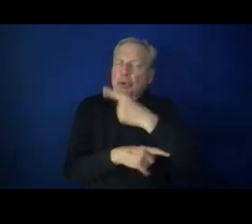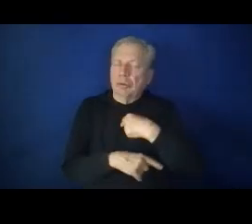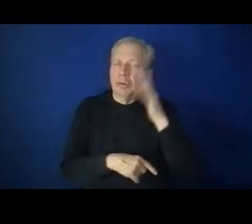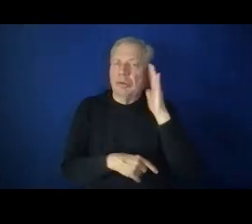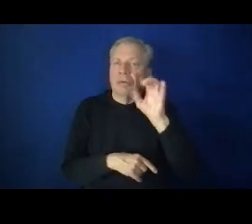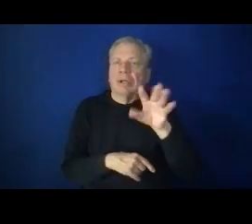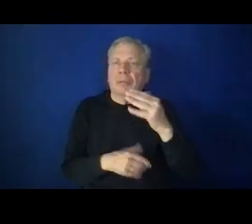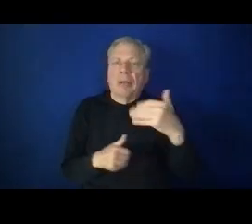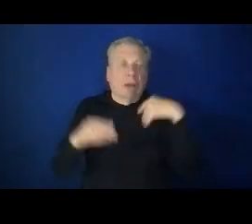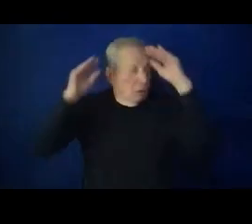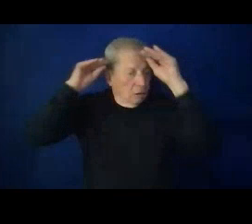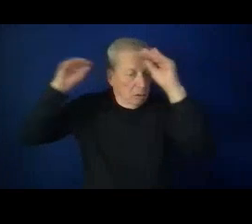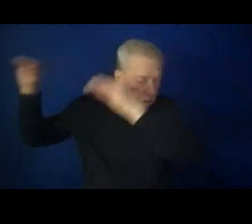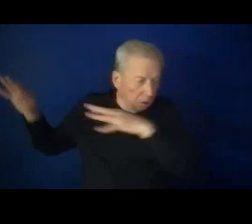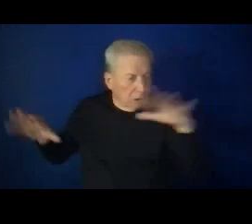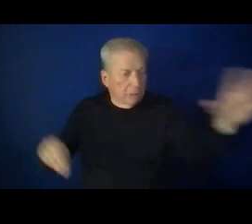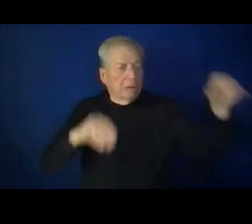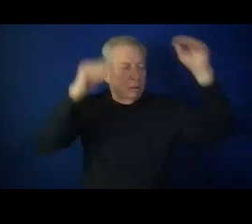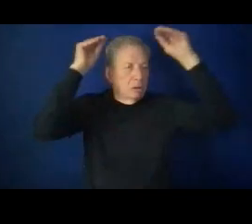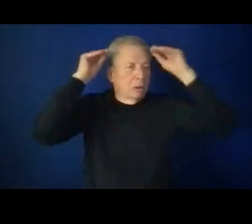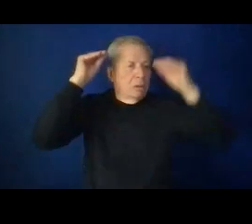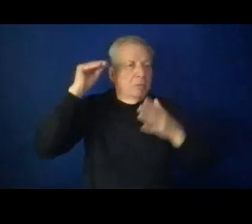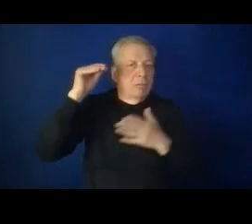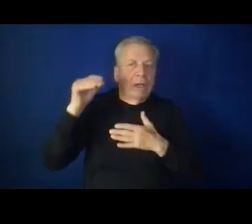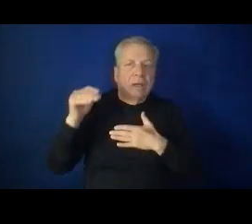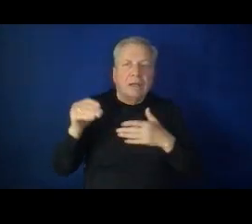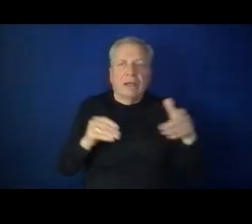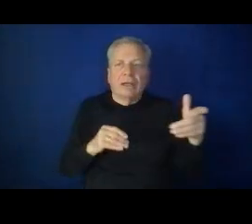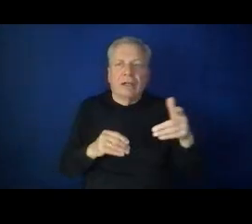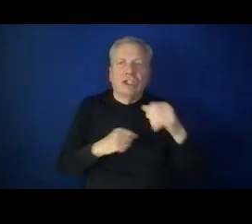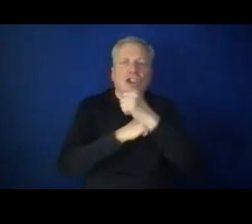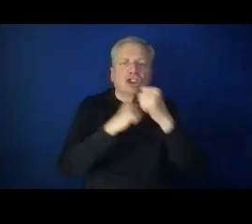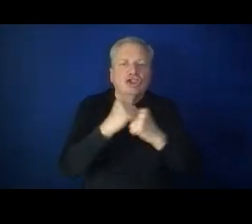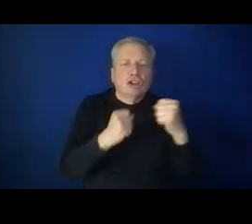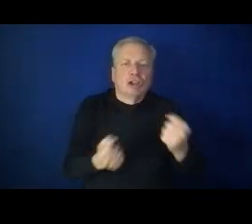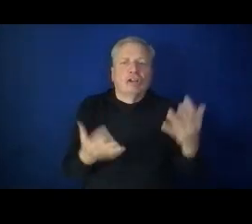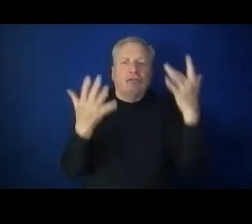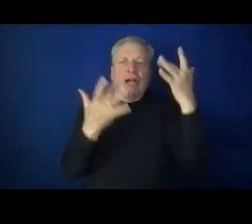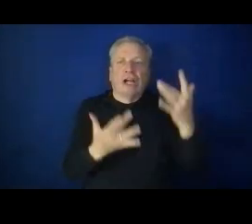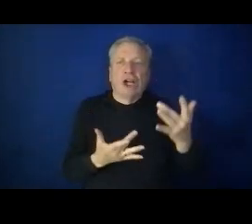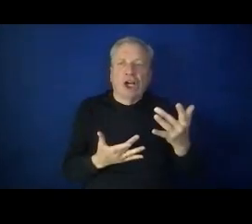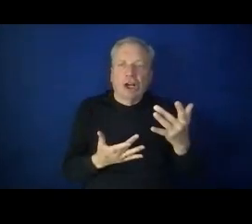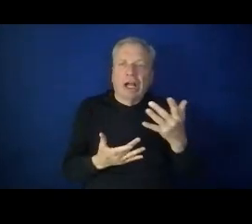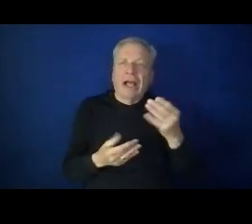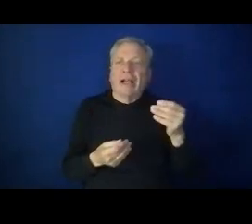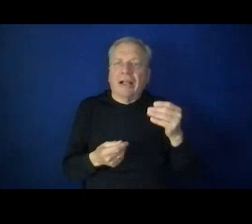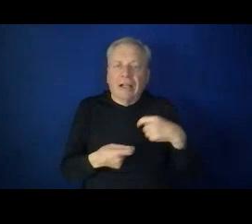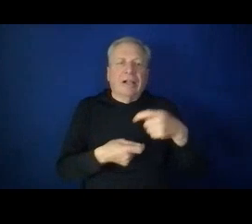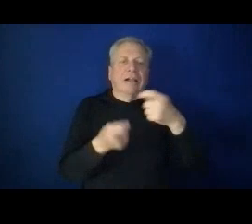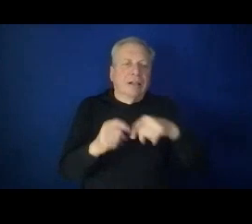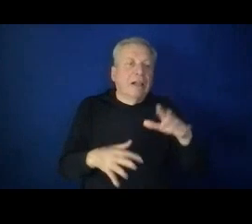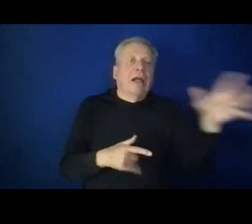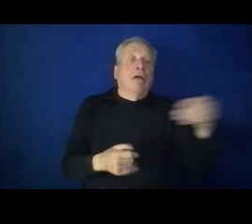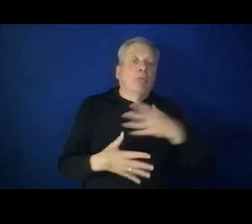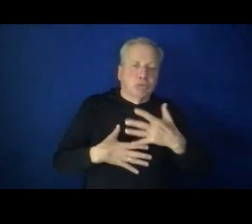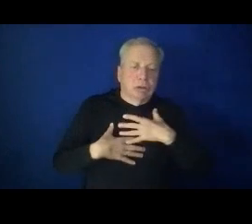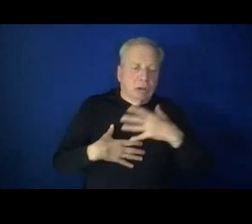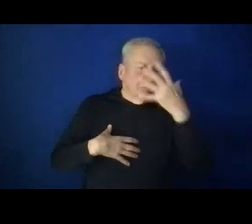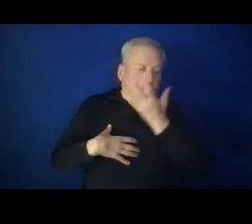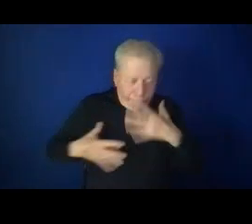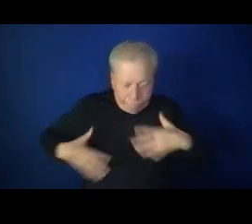flat hat and go put on my turnouts and my structure fire hat and my self-contained breathing apparatus